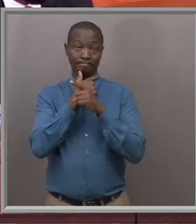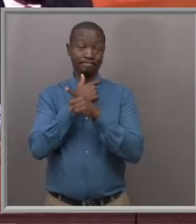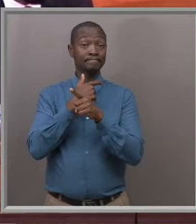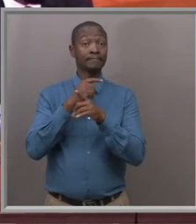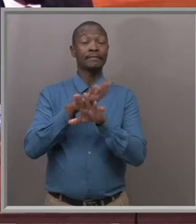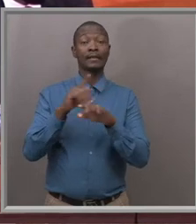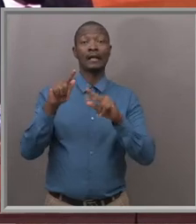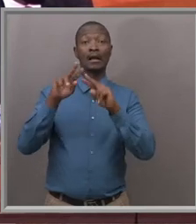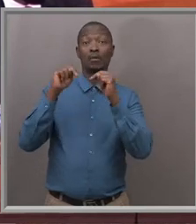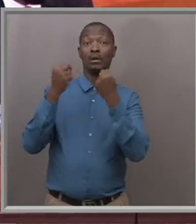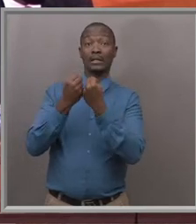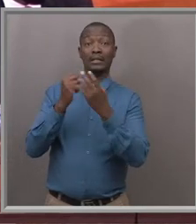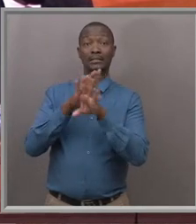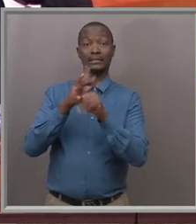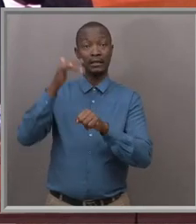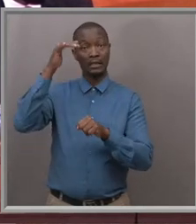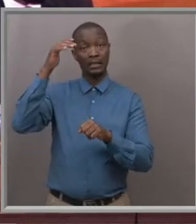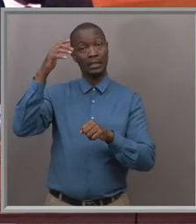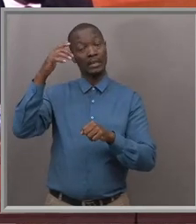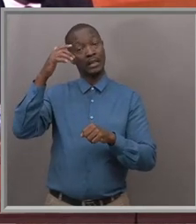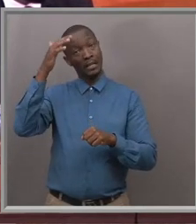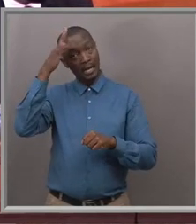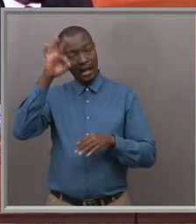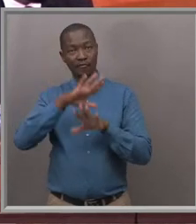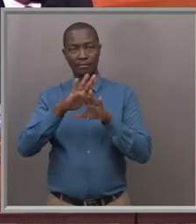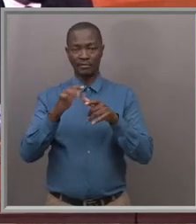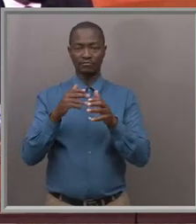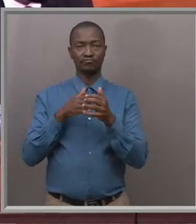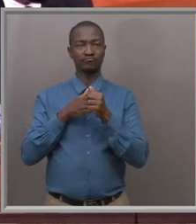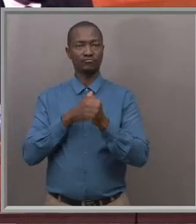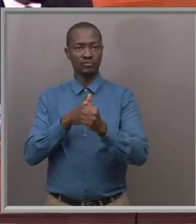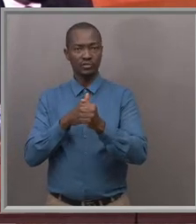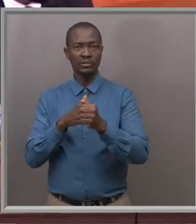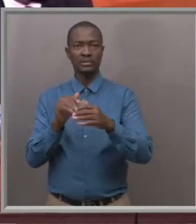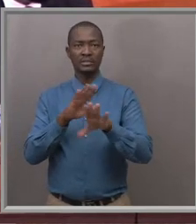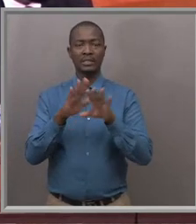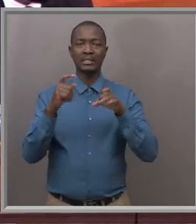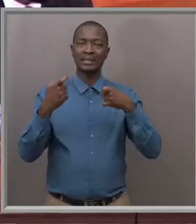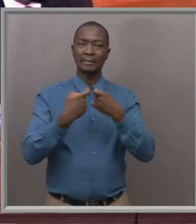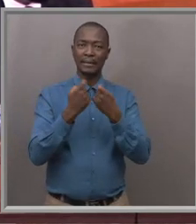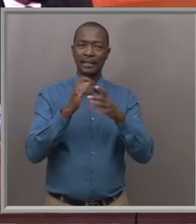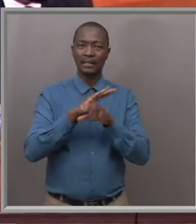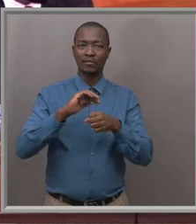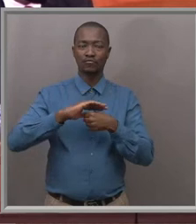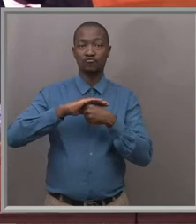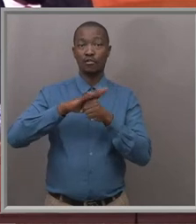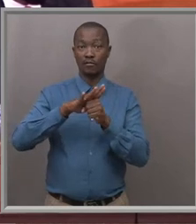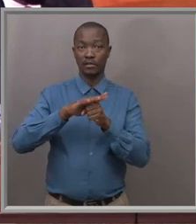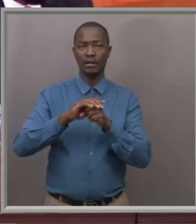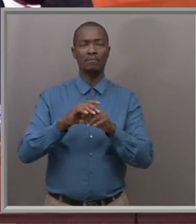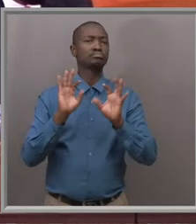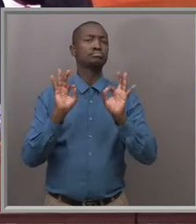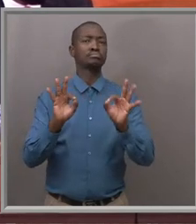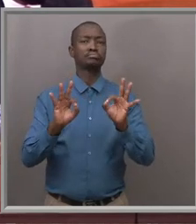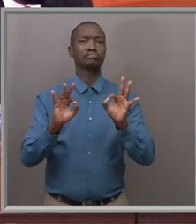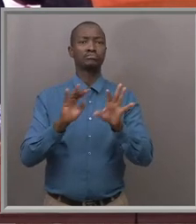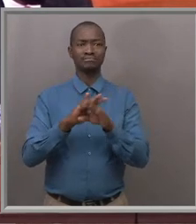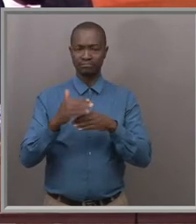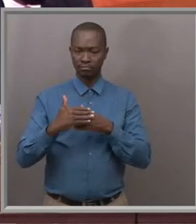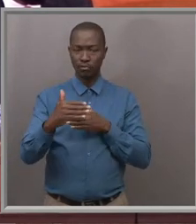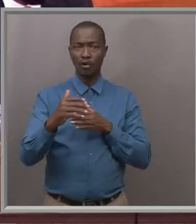government for leading the battle against COVID-19 very well over a protracted period of 11